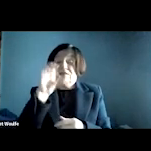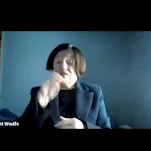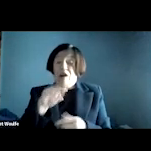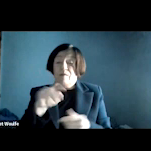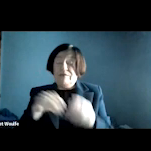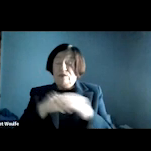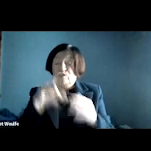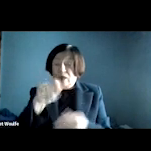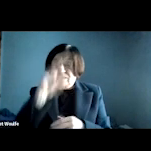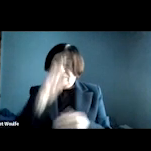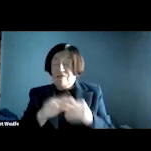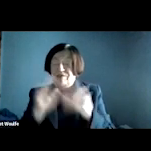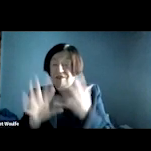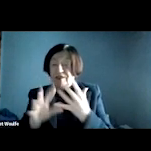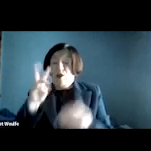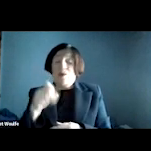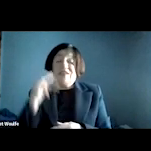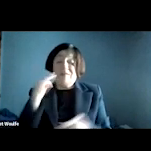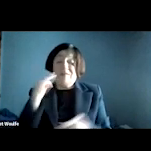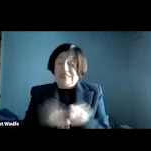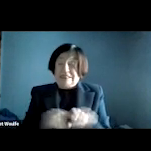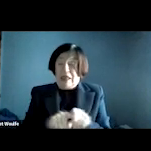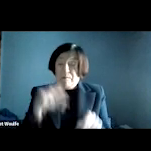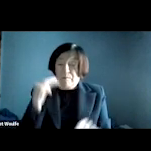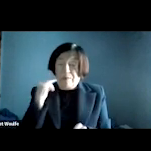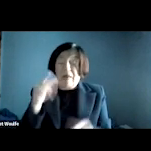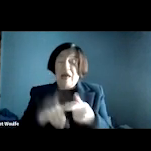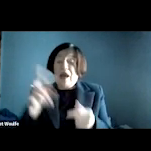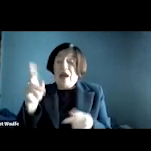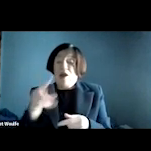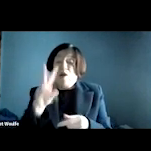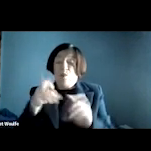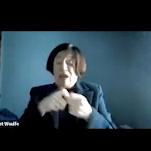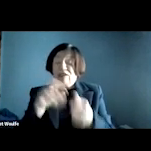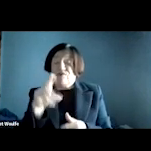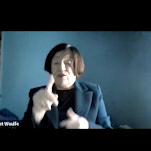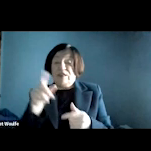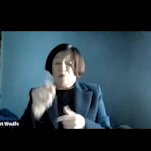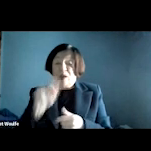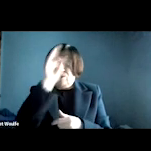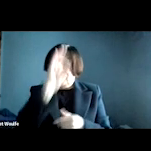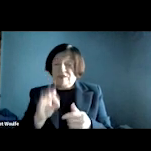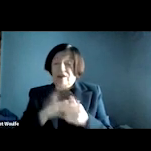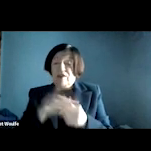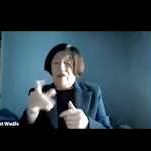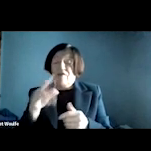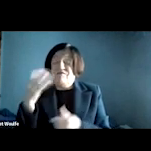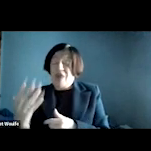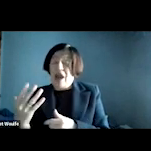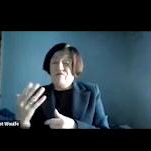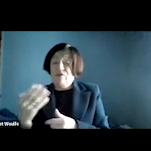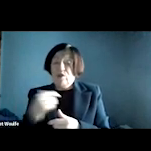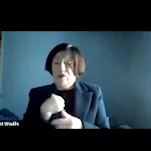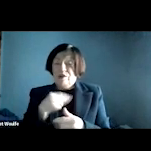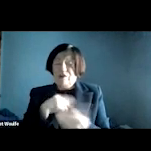in excess of 10. Westmeath is the same as Meath. And then Wexford is 20% of residential schemes in excess of 5. So, we